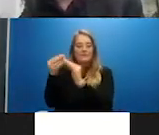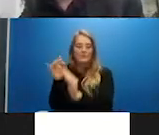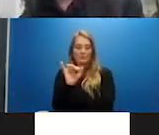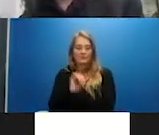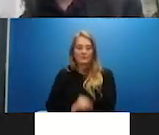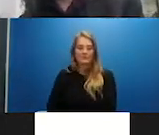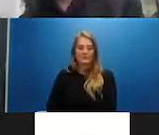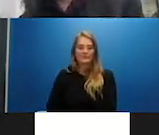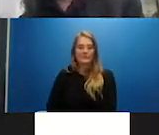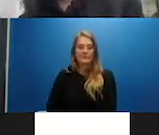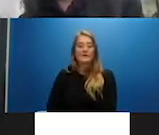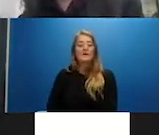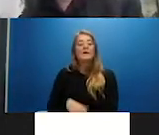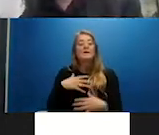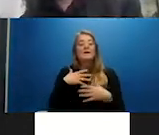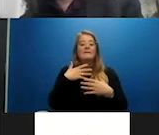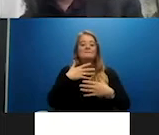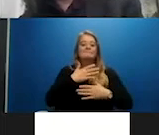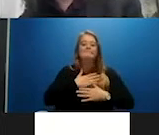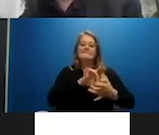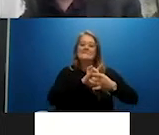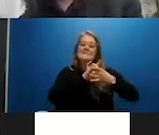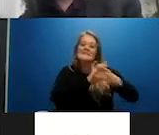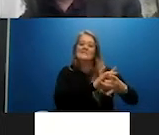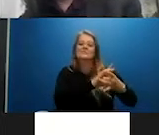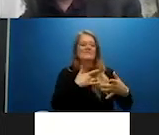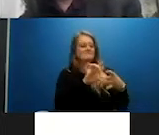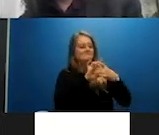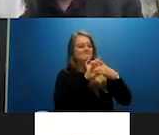Caring connection, that feeling that you belong and you are connected.